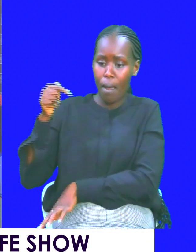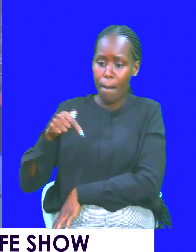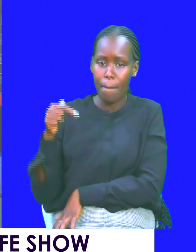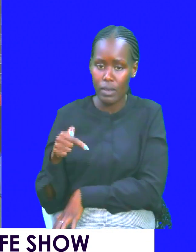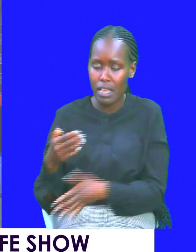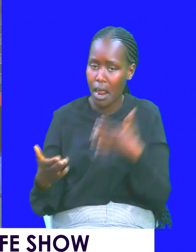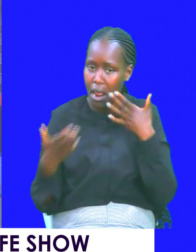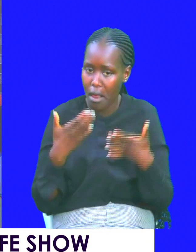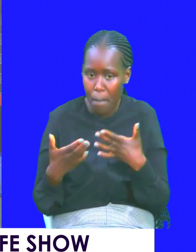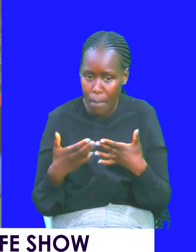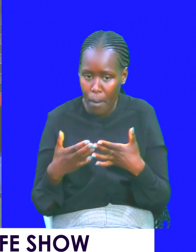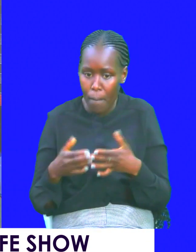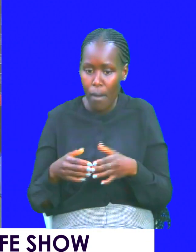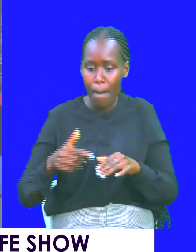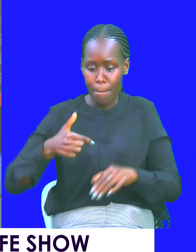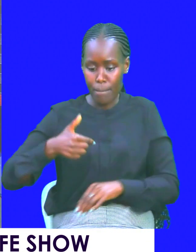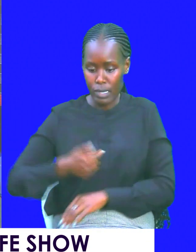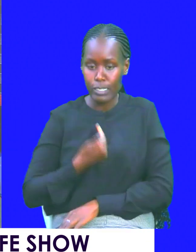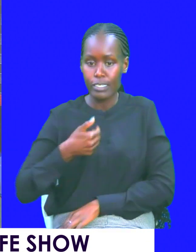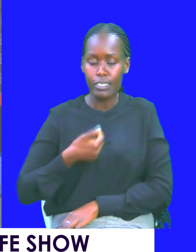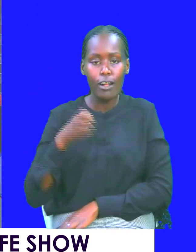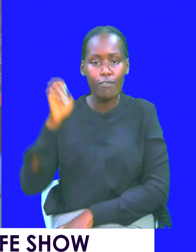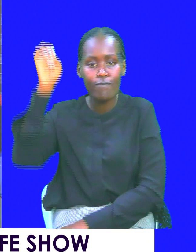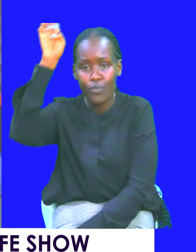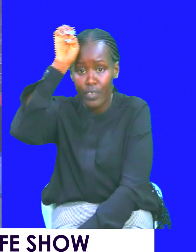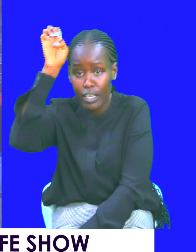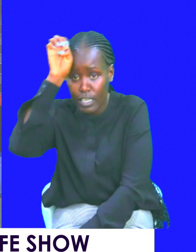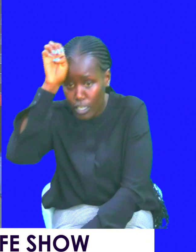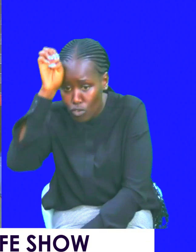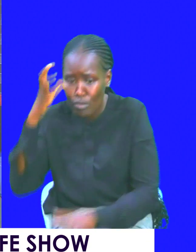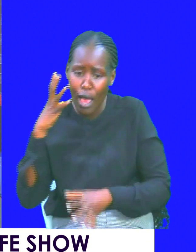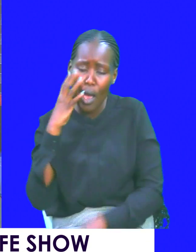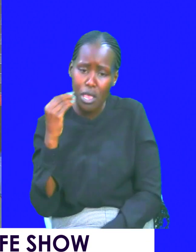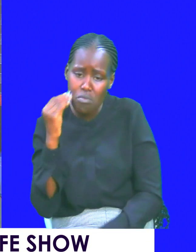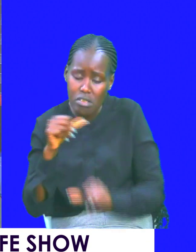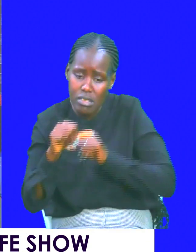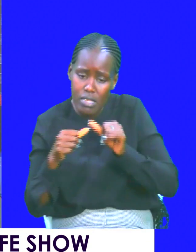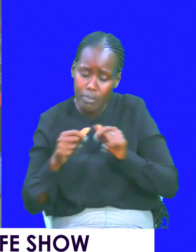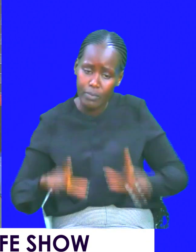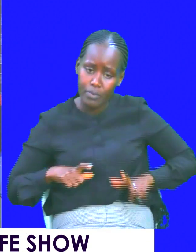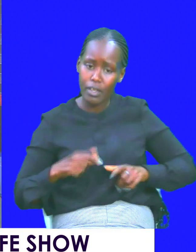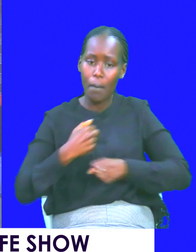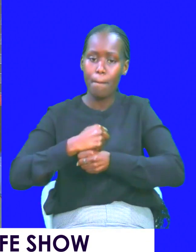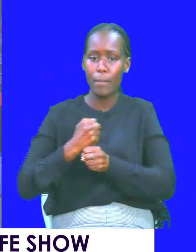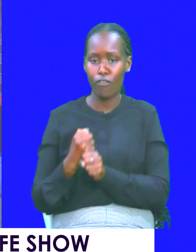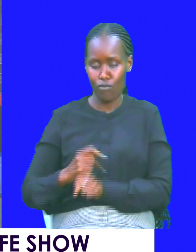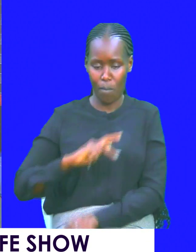and probably self-education. Your experiences of life may form your